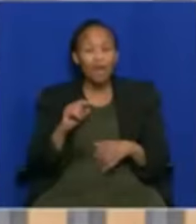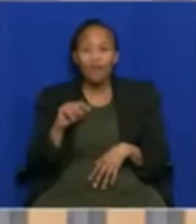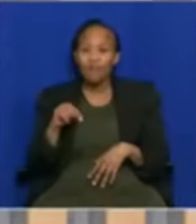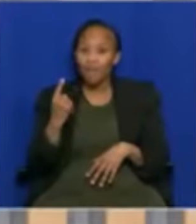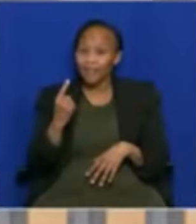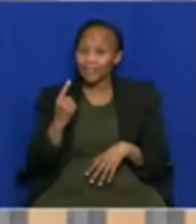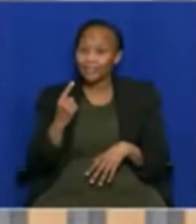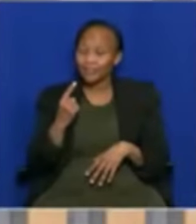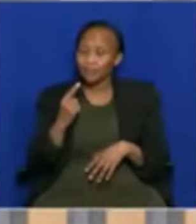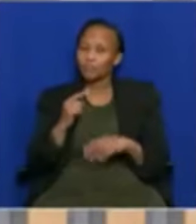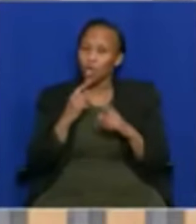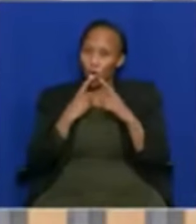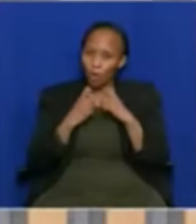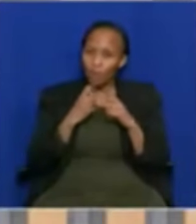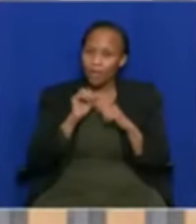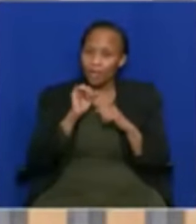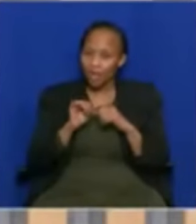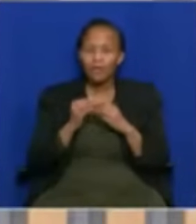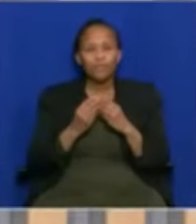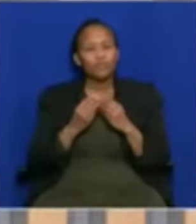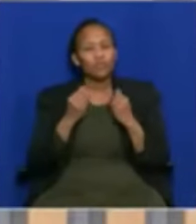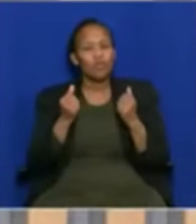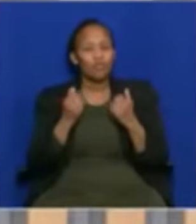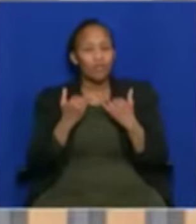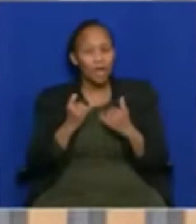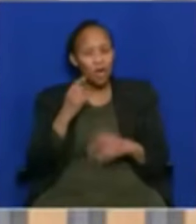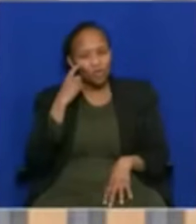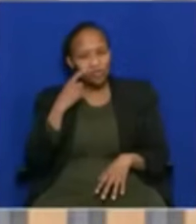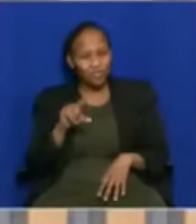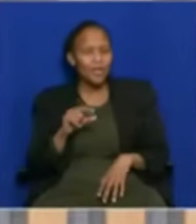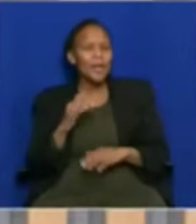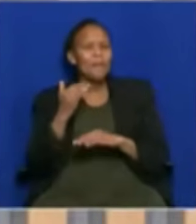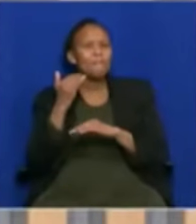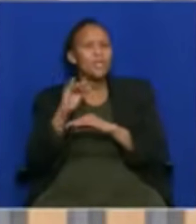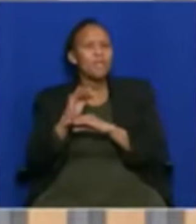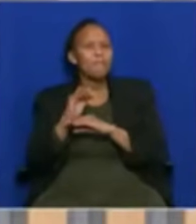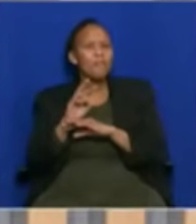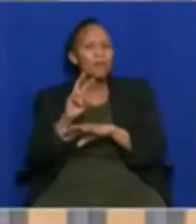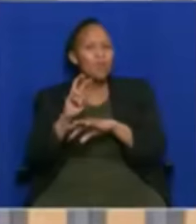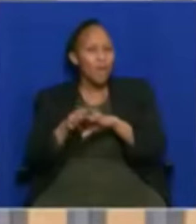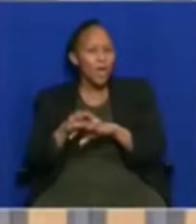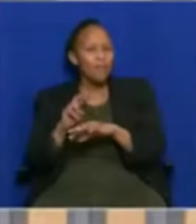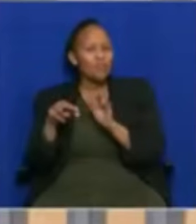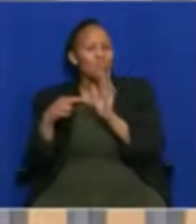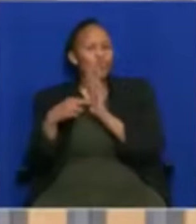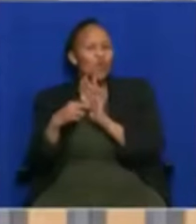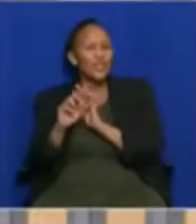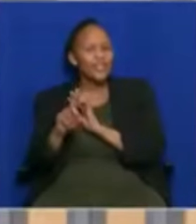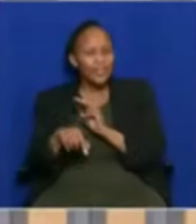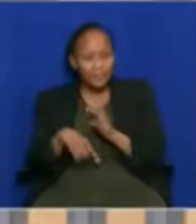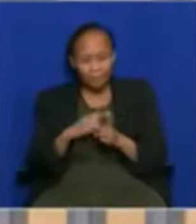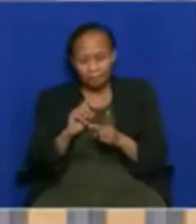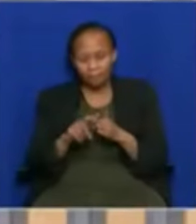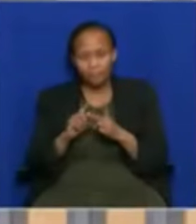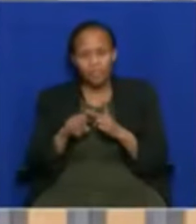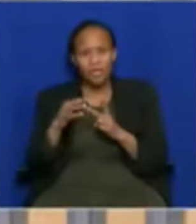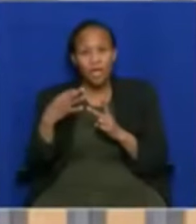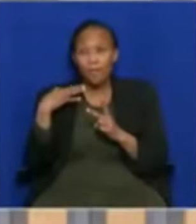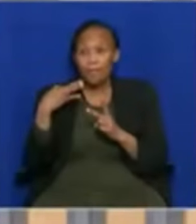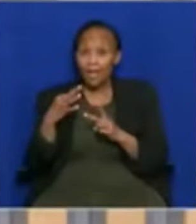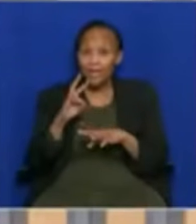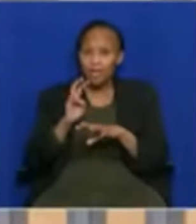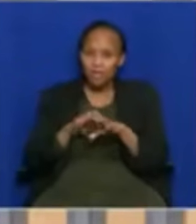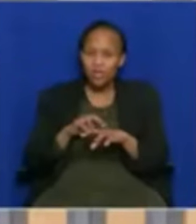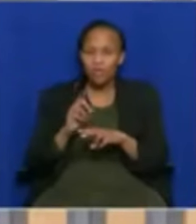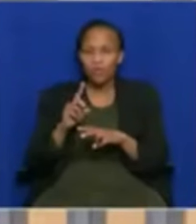at what are the minimum requirements for the role. What is required of the applicants? It requires a B degree.